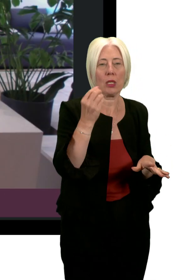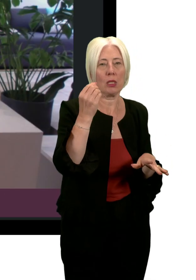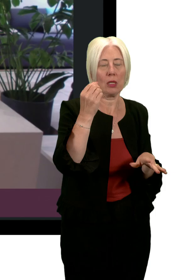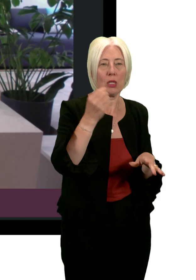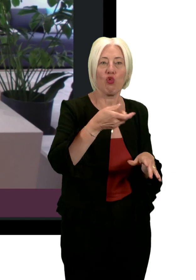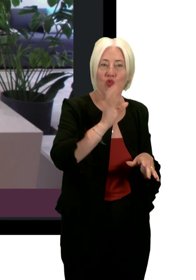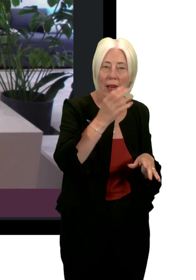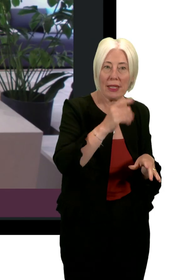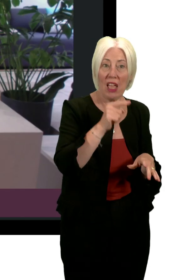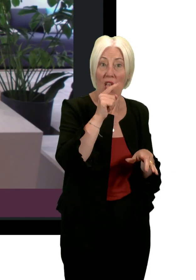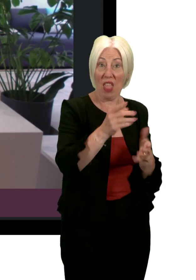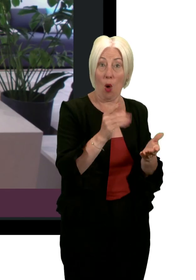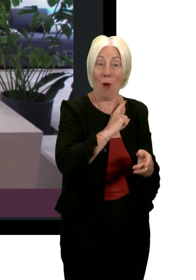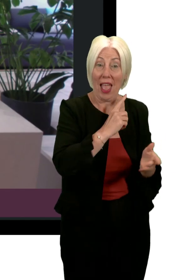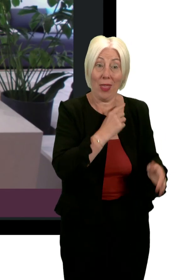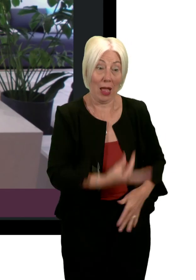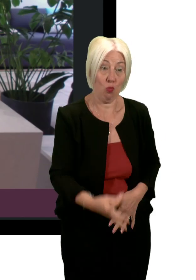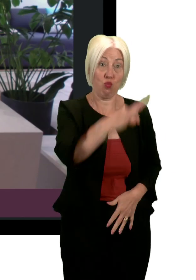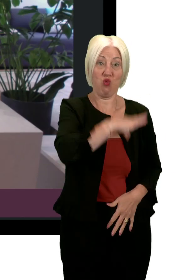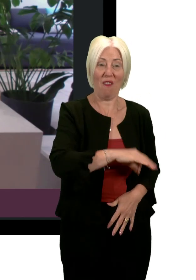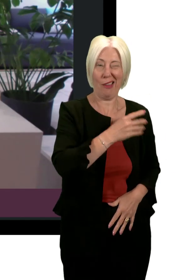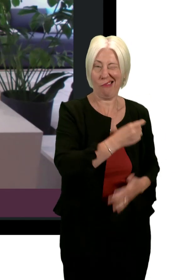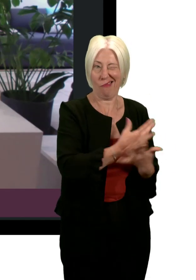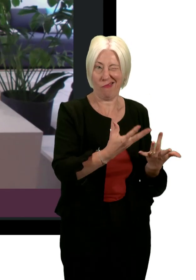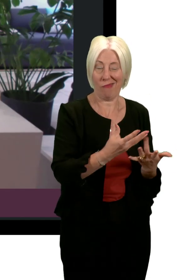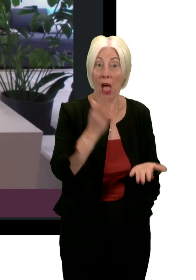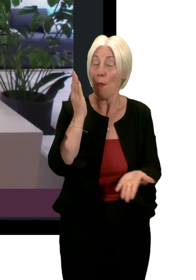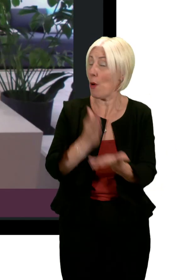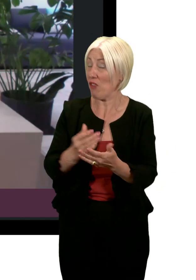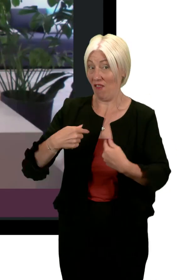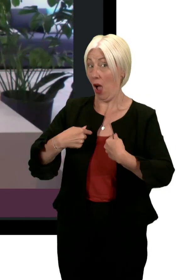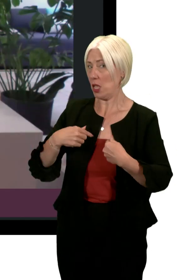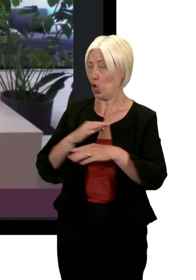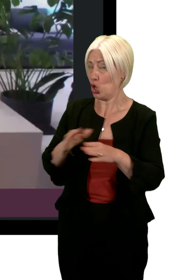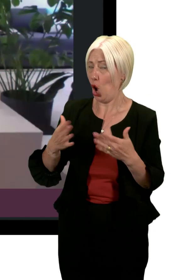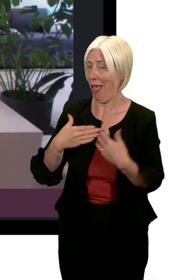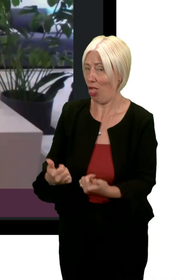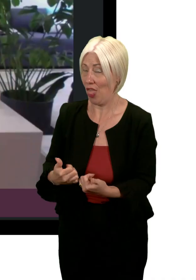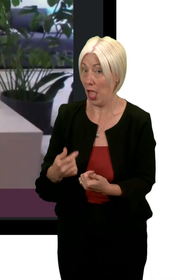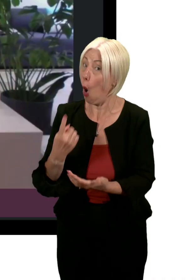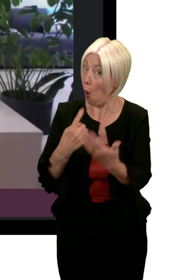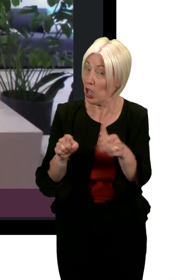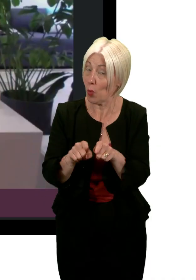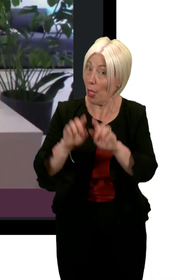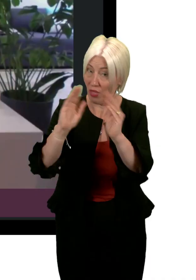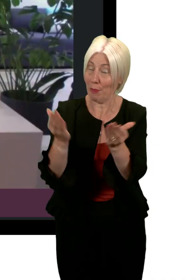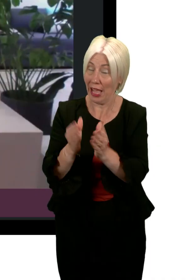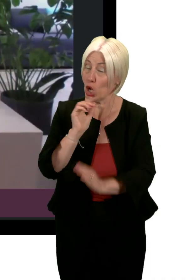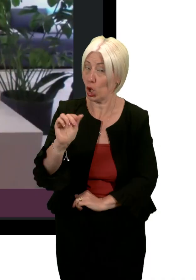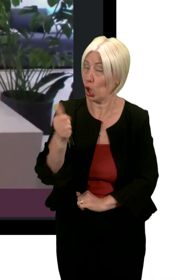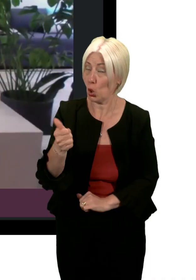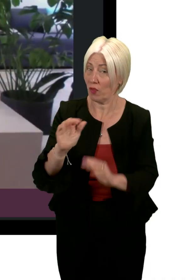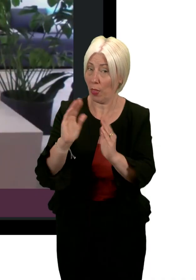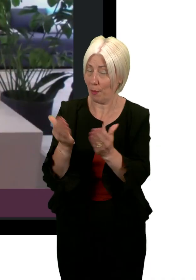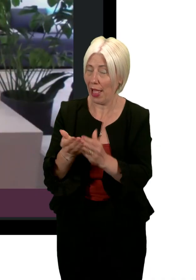them, the most profitable, for us, the least healthy. Not only for us, for the planet too, and we can come into that. So that's the crux of the challenge